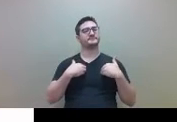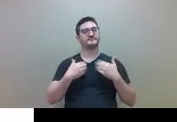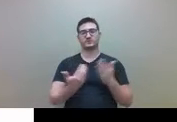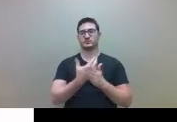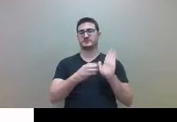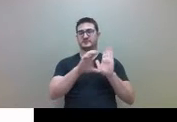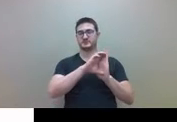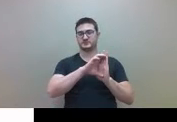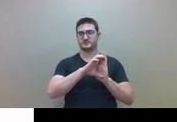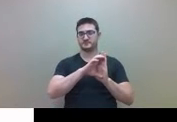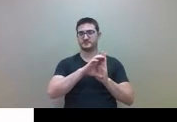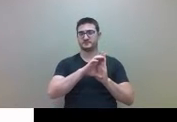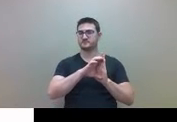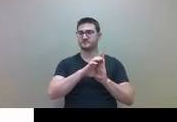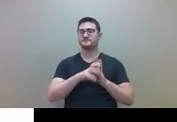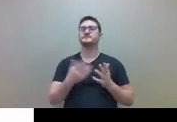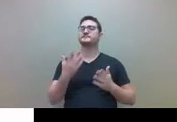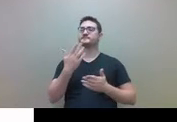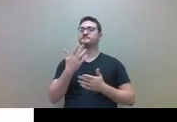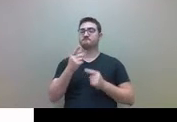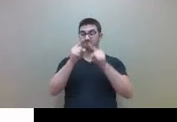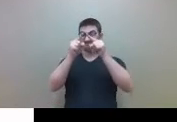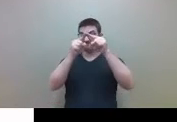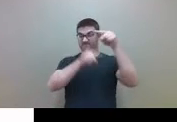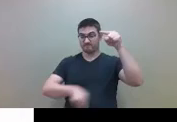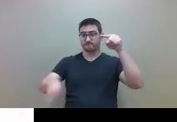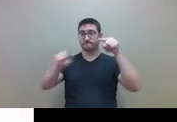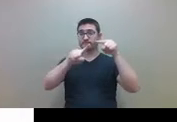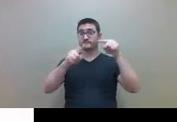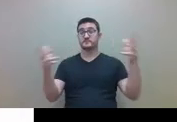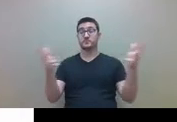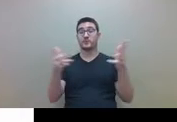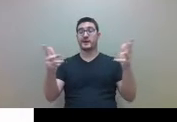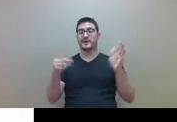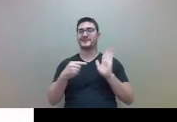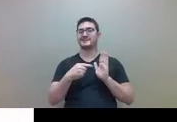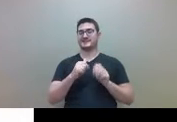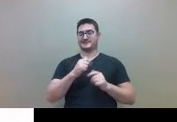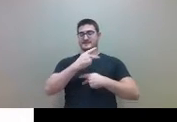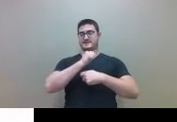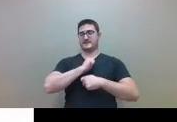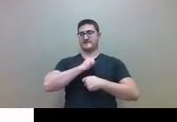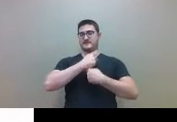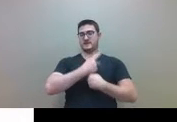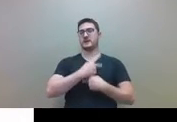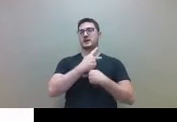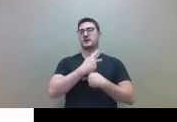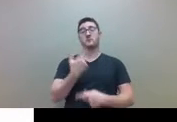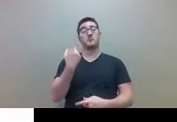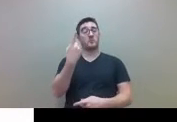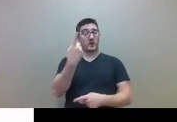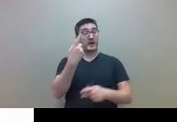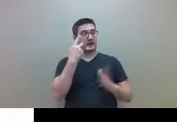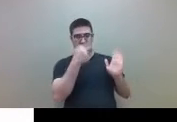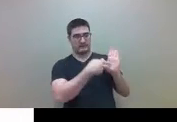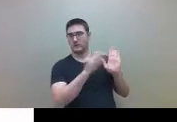information, but here's just a few examples of self-care. And I want to mention one that's not here, and it kind of